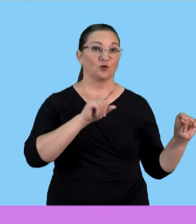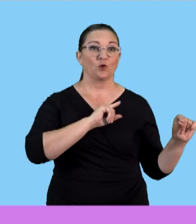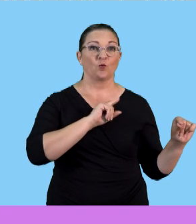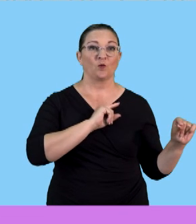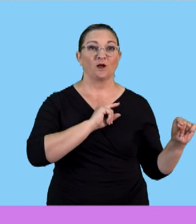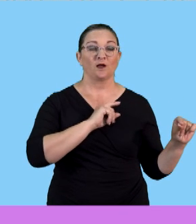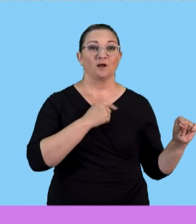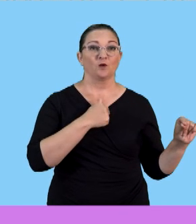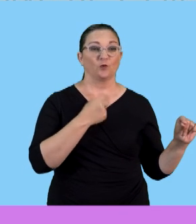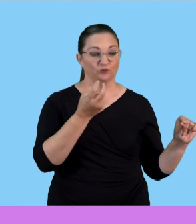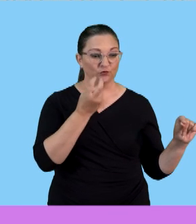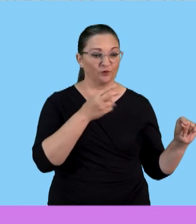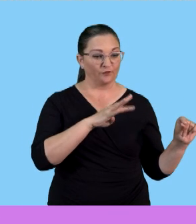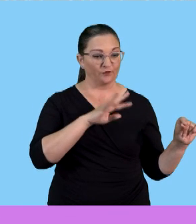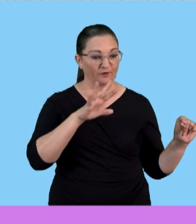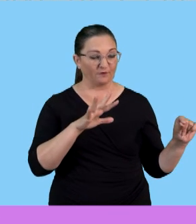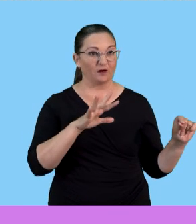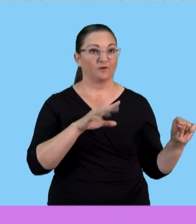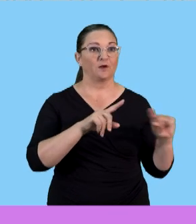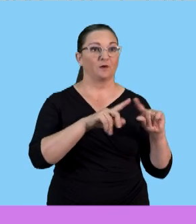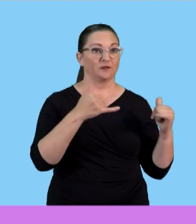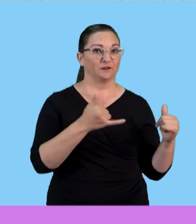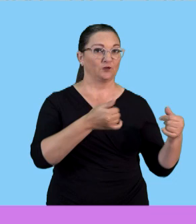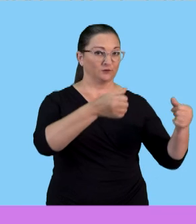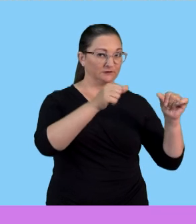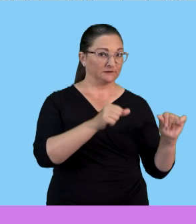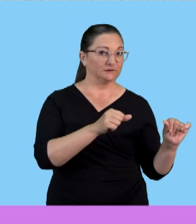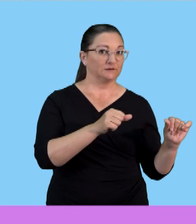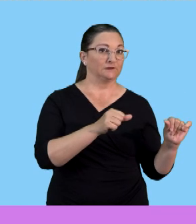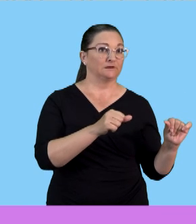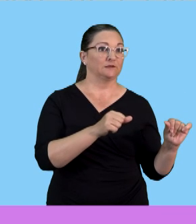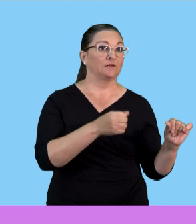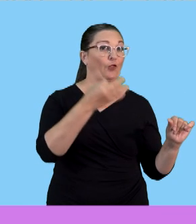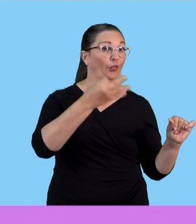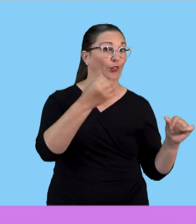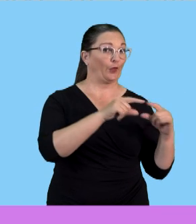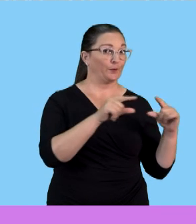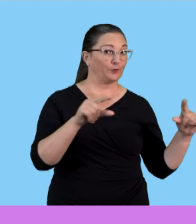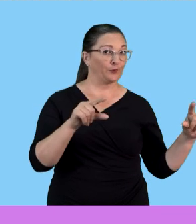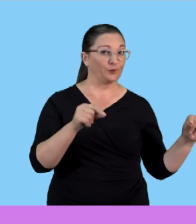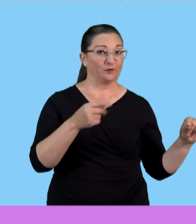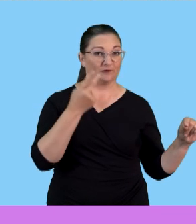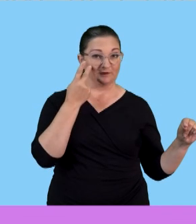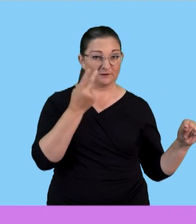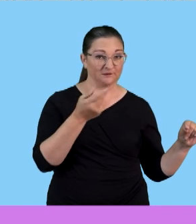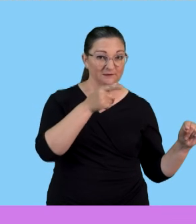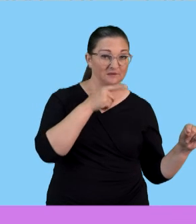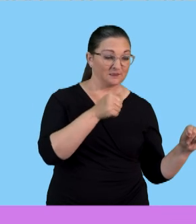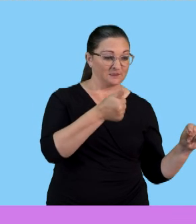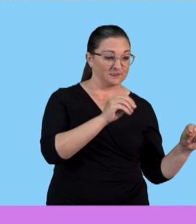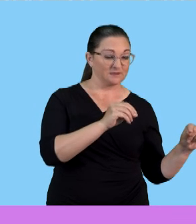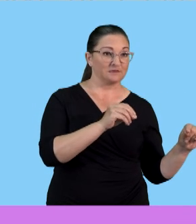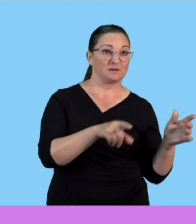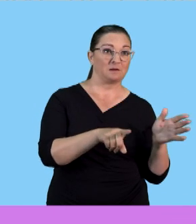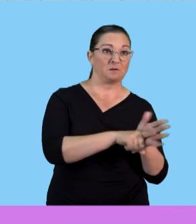block, because now on the second block we can only take 24. When we get to the third block, if you say